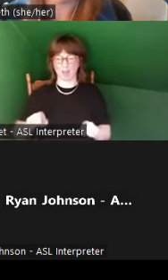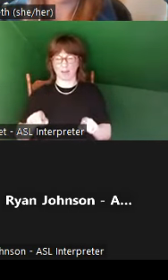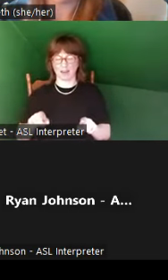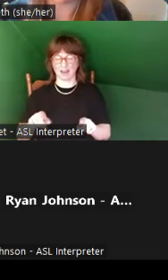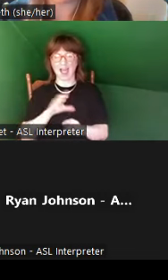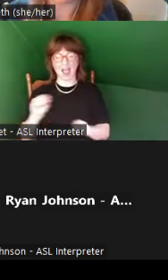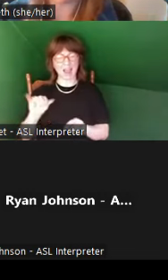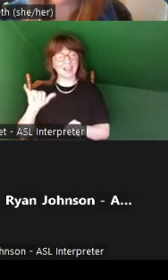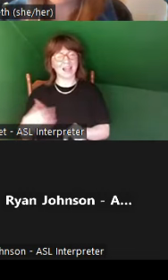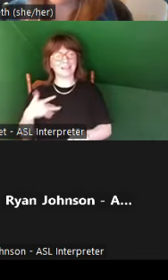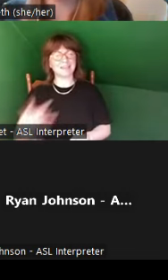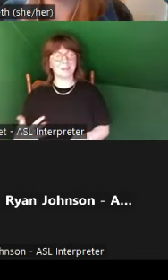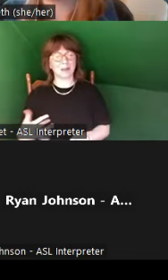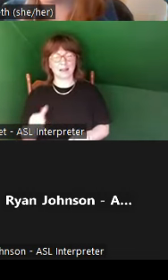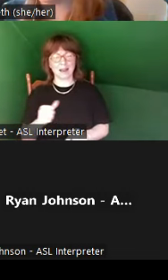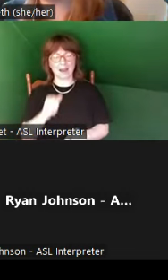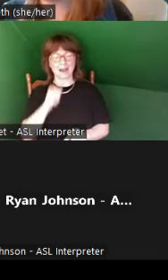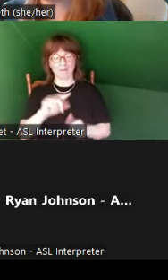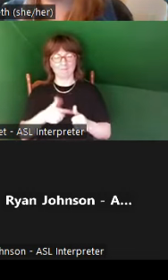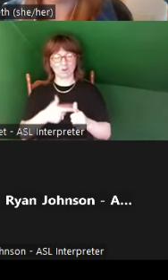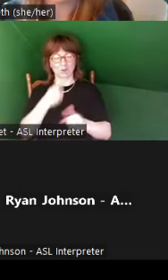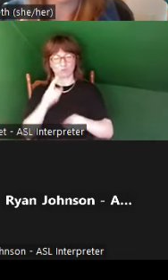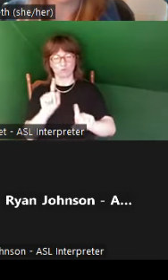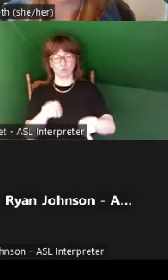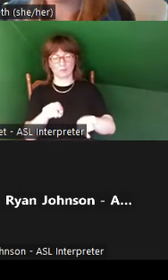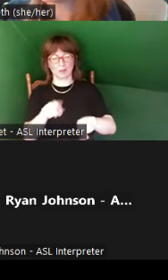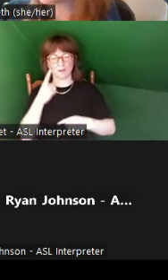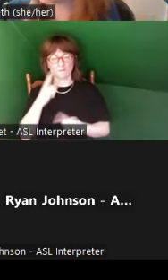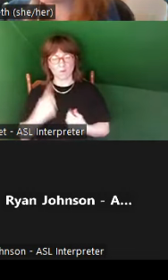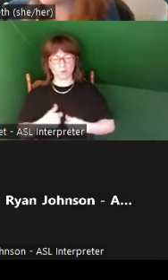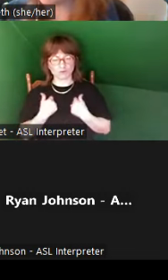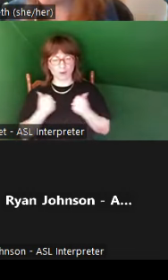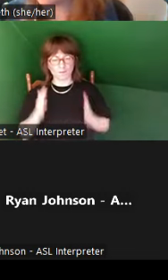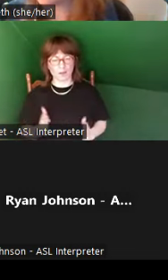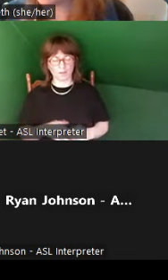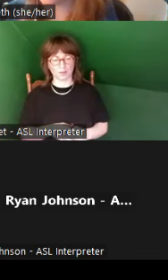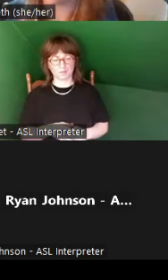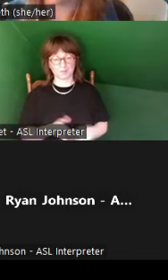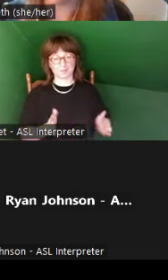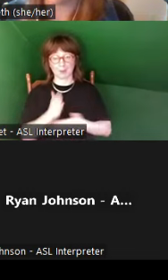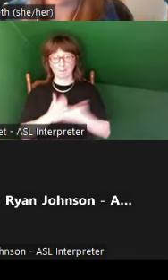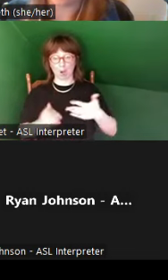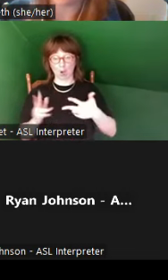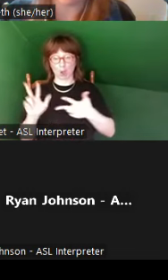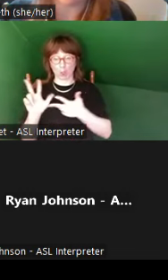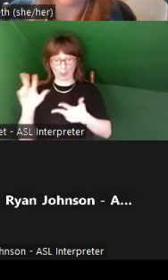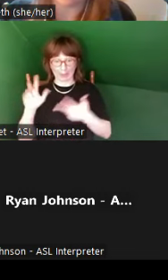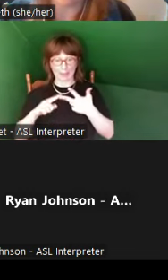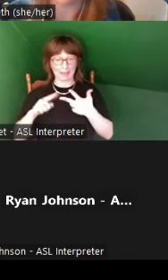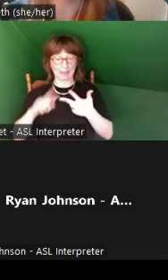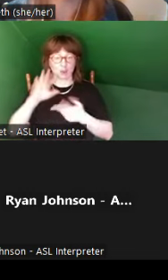thing that a victim survivor does. And then in part 3, we are going to go into